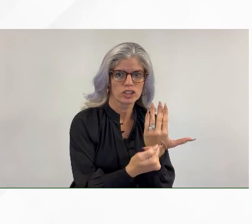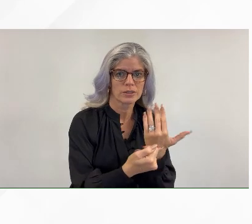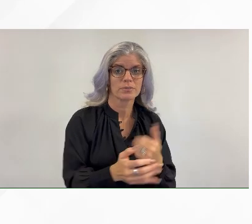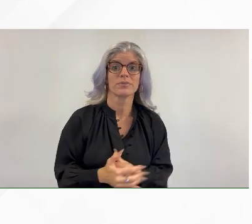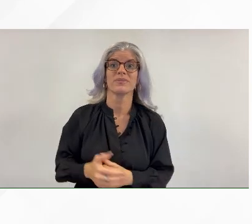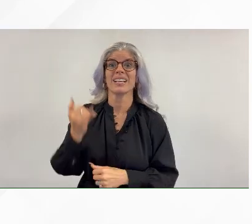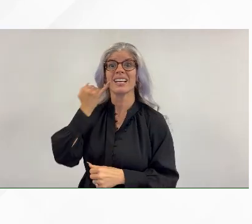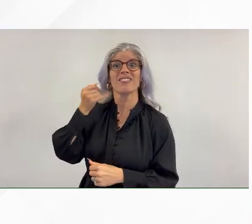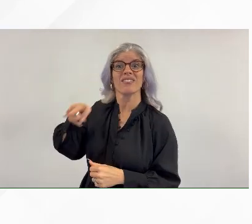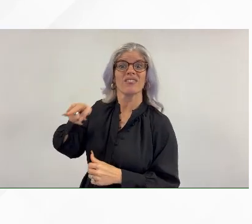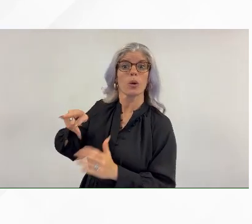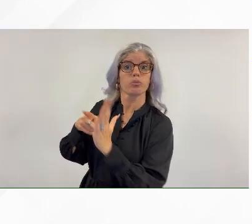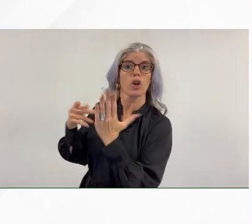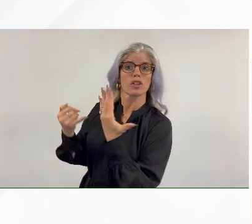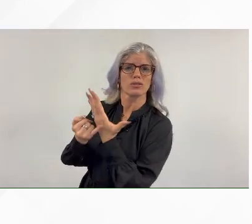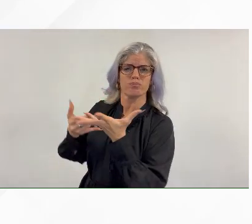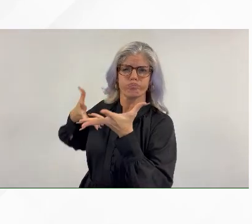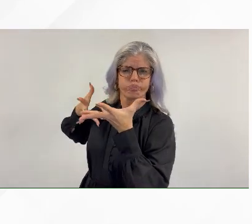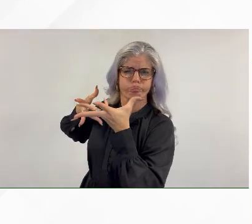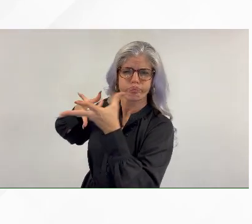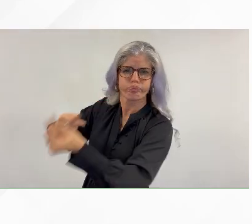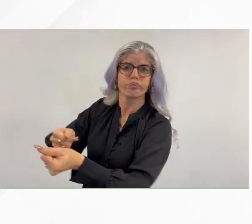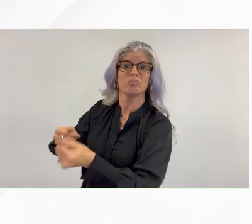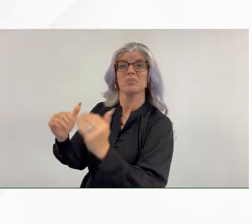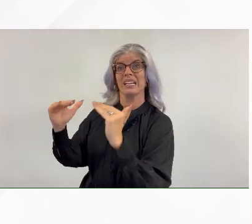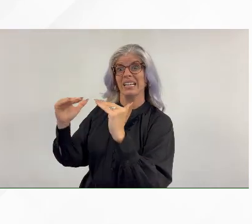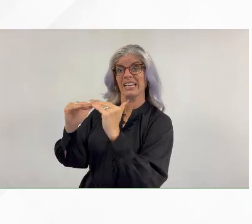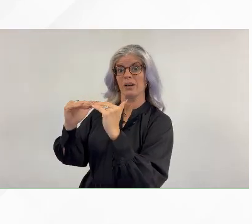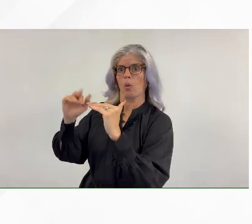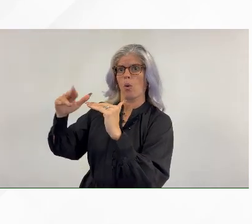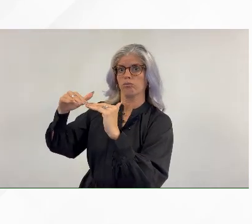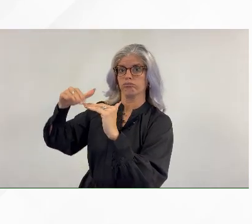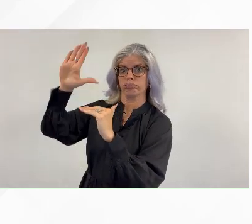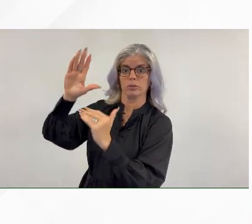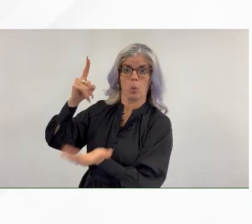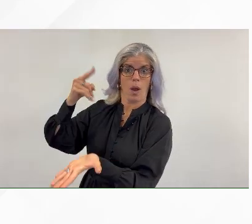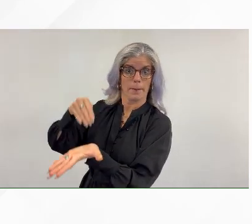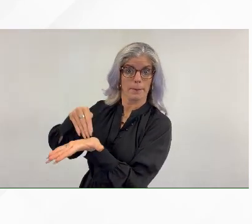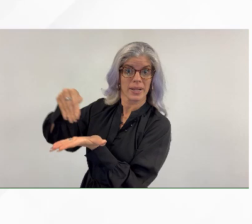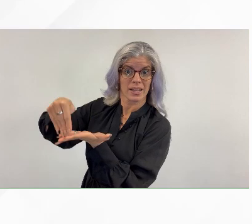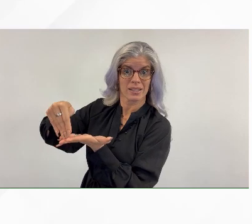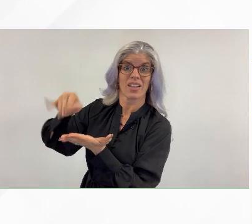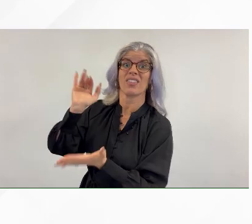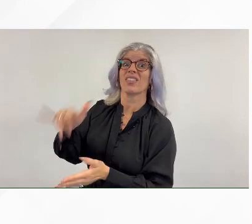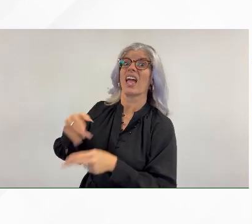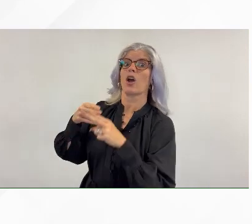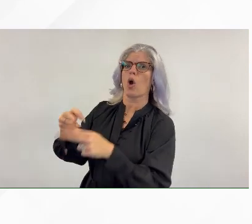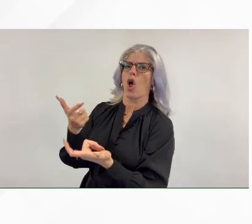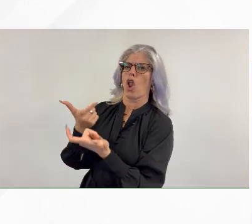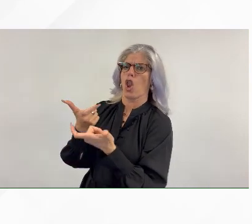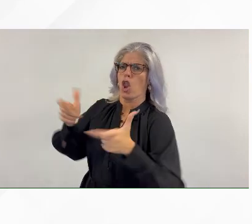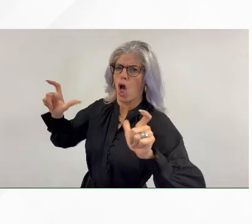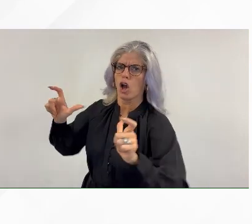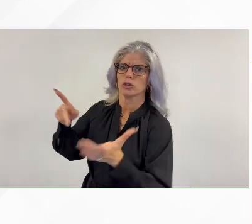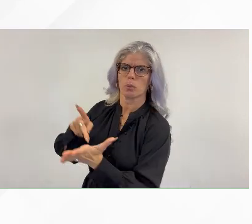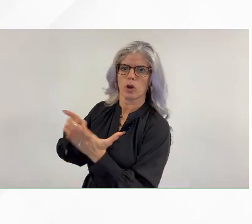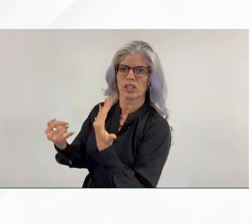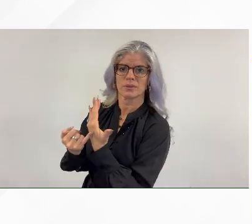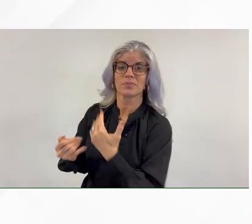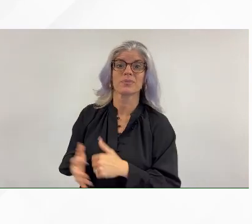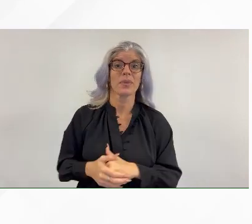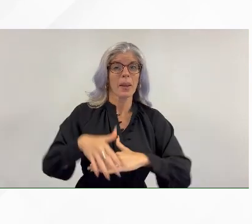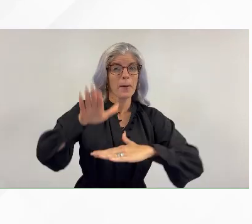$3,500. Let's look at another difference between a small and large project. For small projects, funding is based on an initial cost